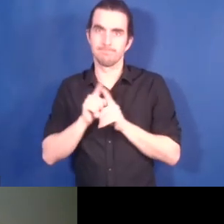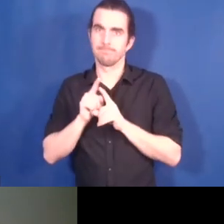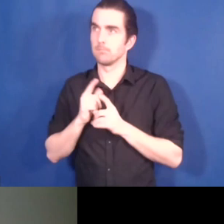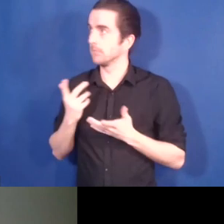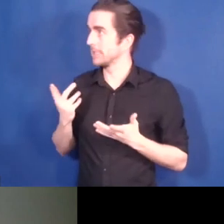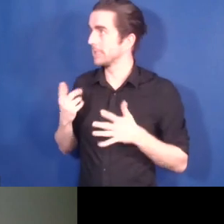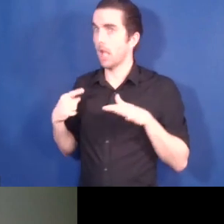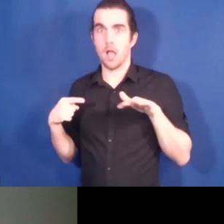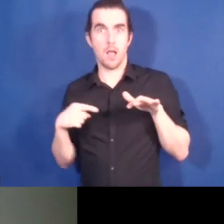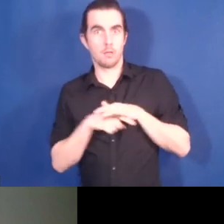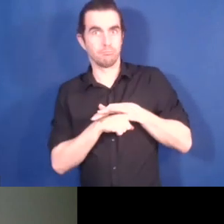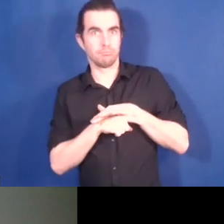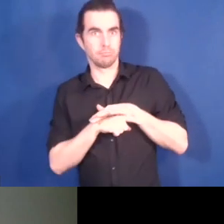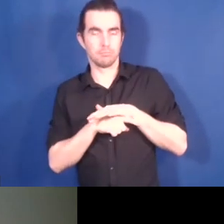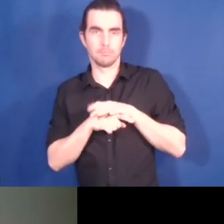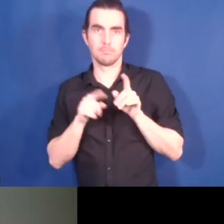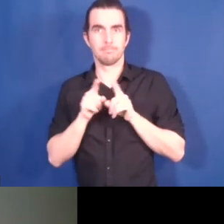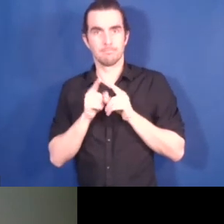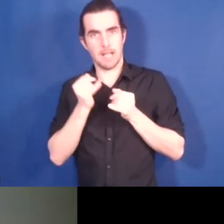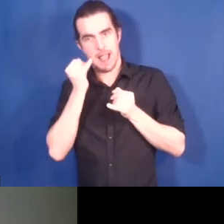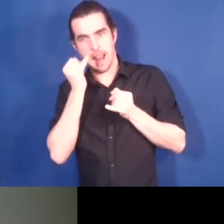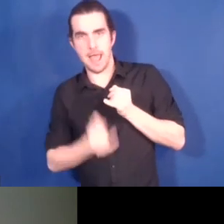action. There is no such thing. Okay.